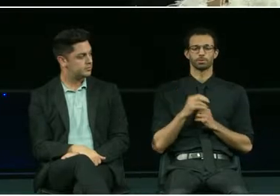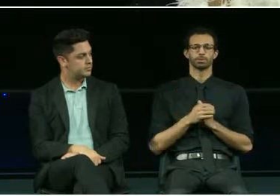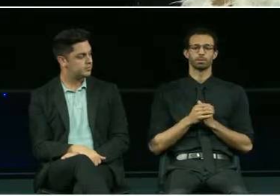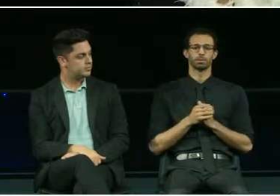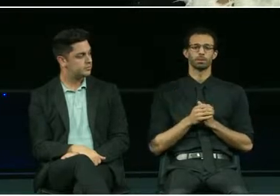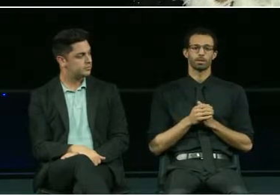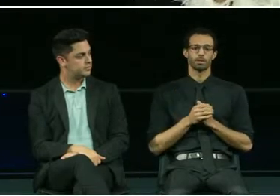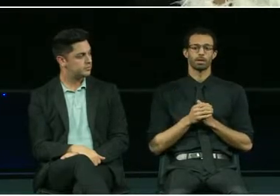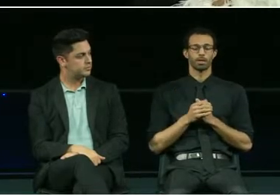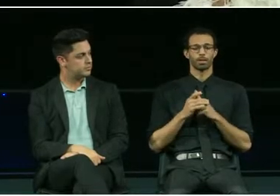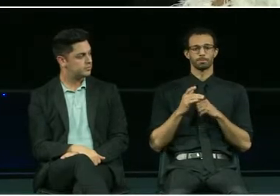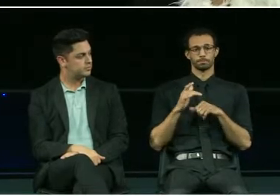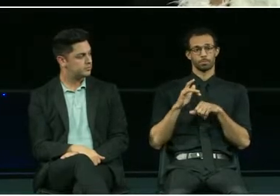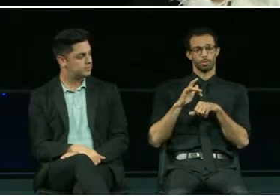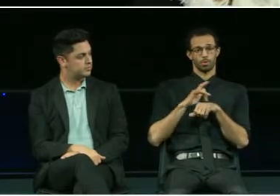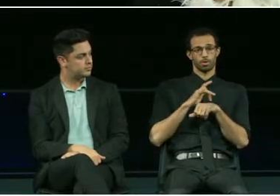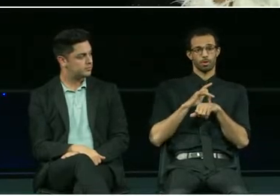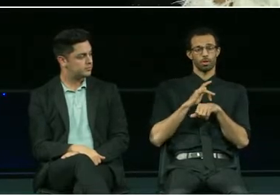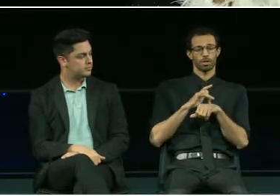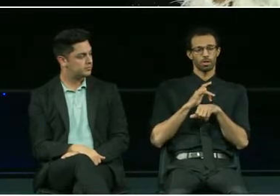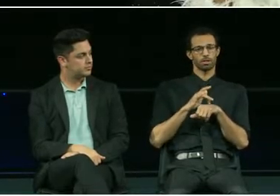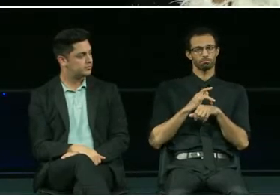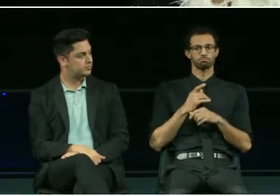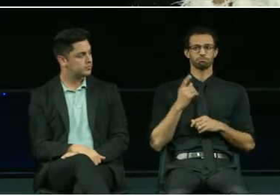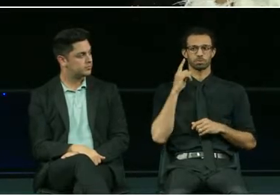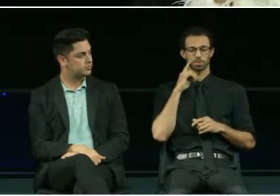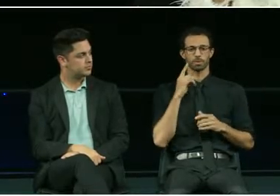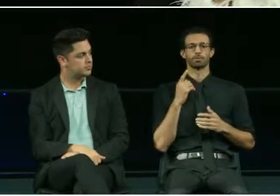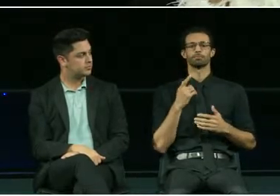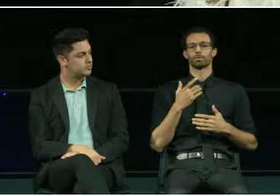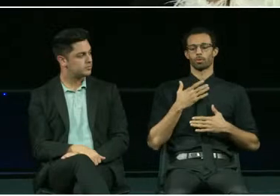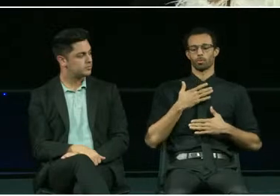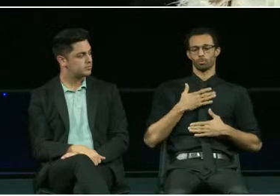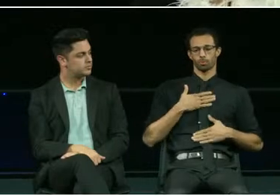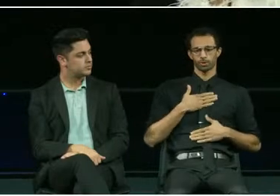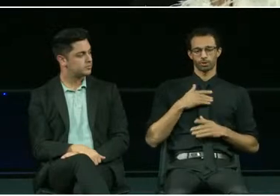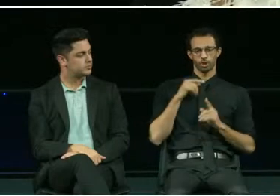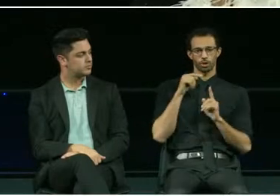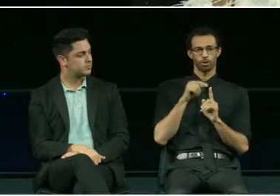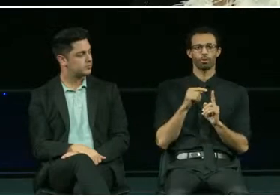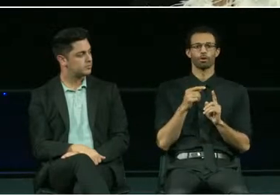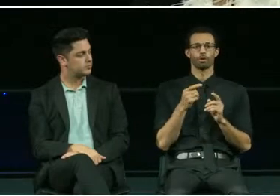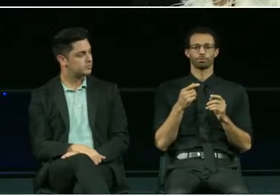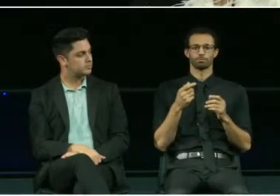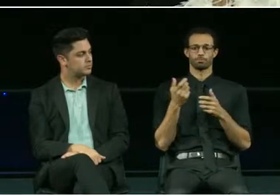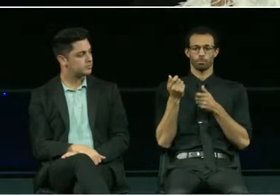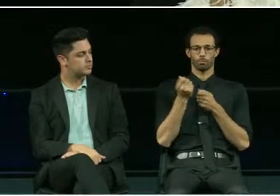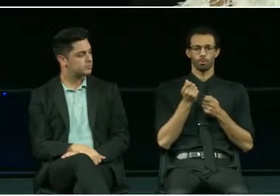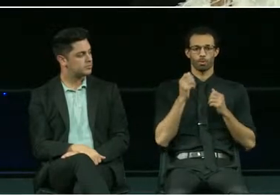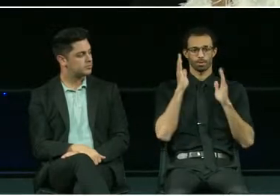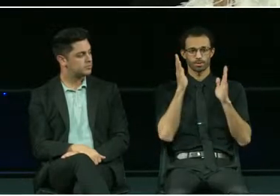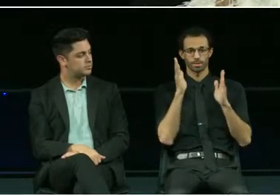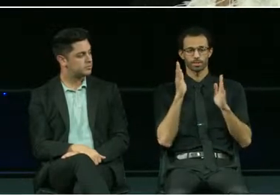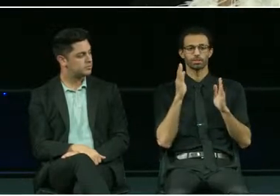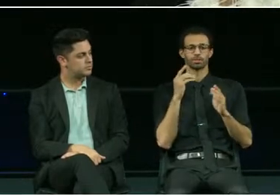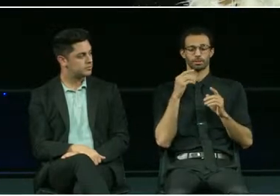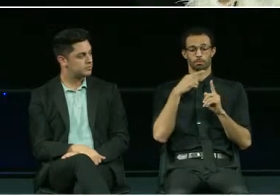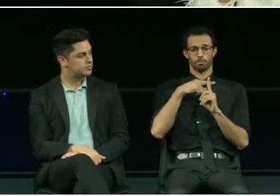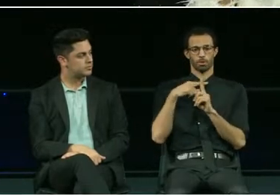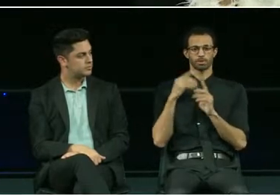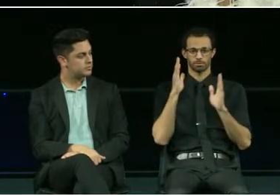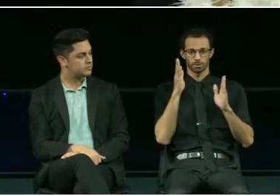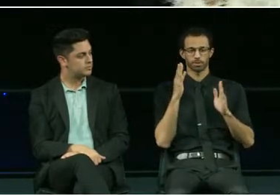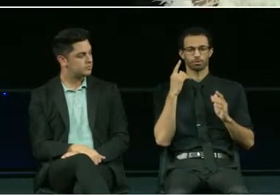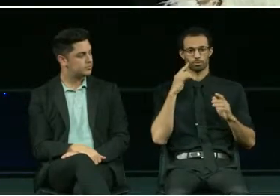Early on, I think they appreciated her. She kind of brought attention in a positive way to the administration, and she was bright, and